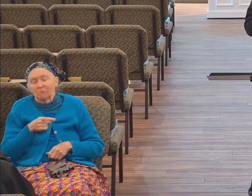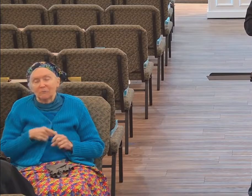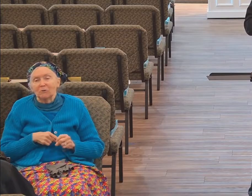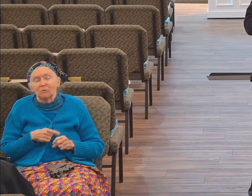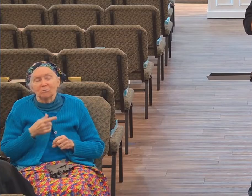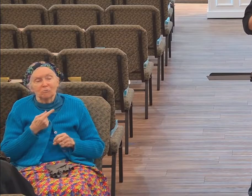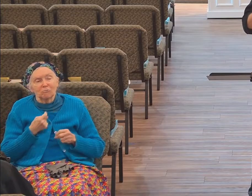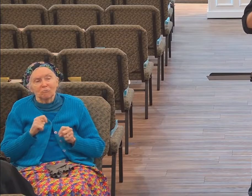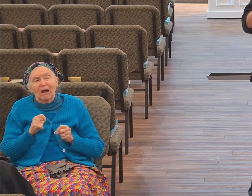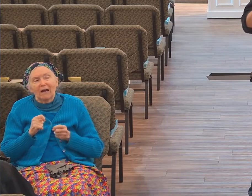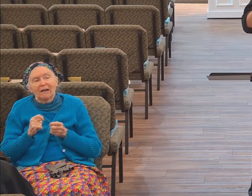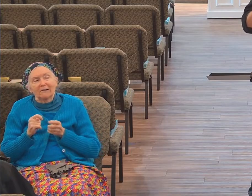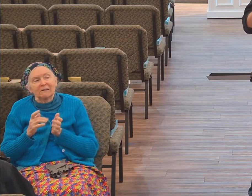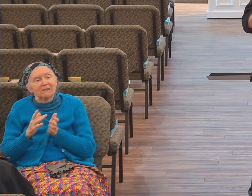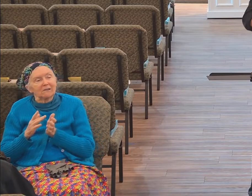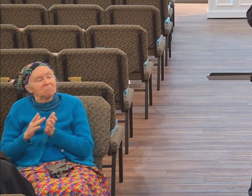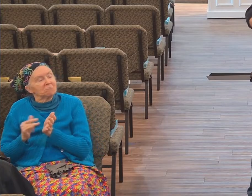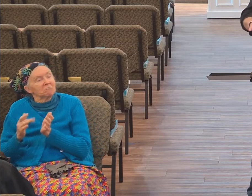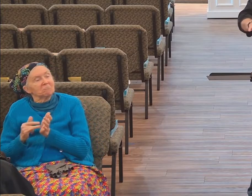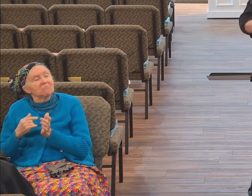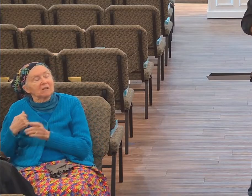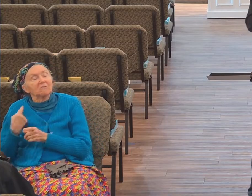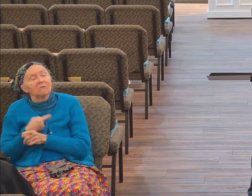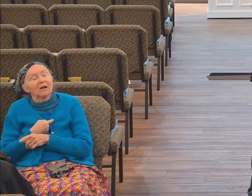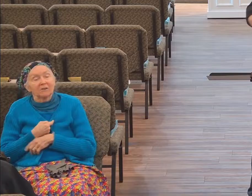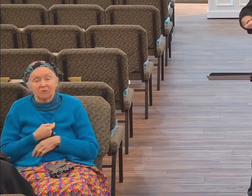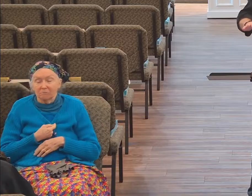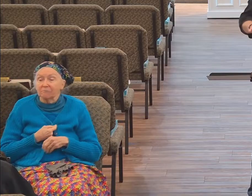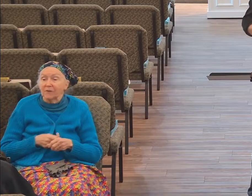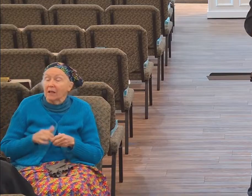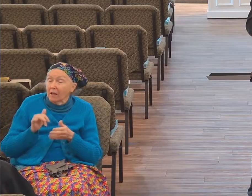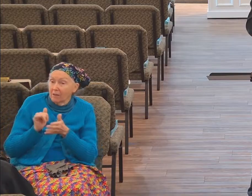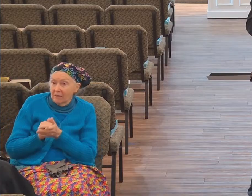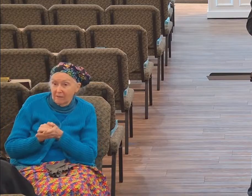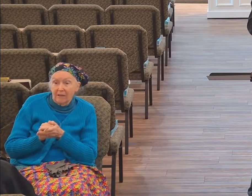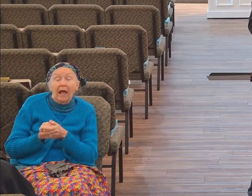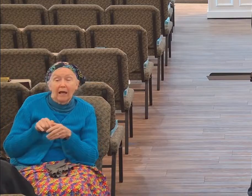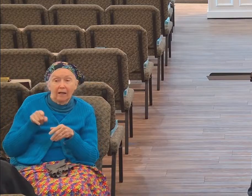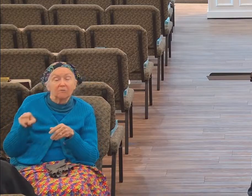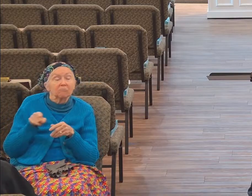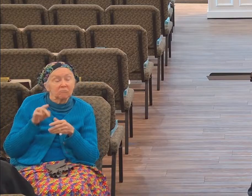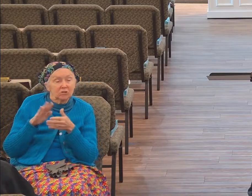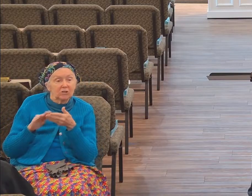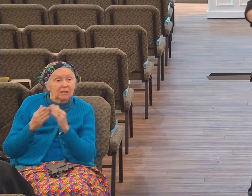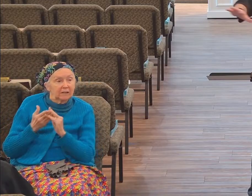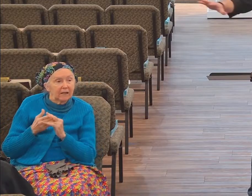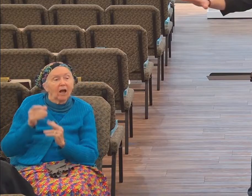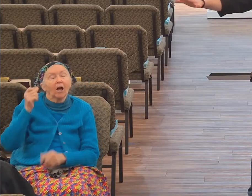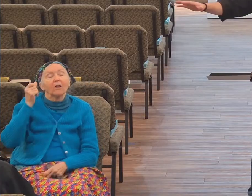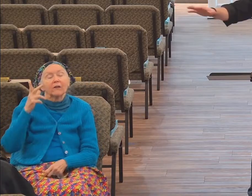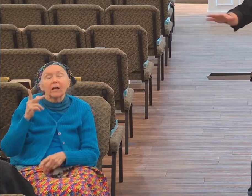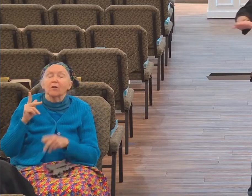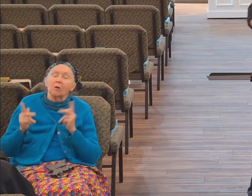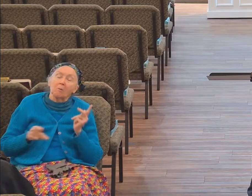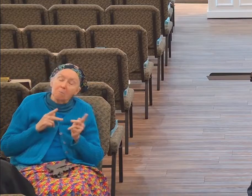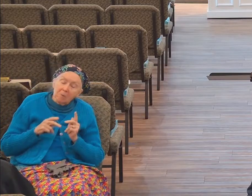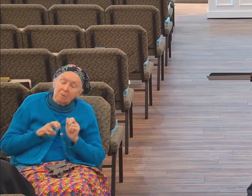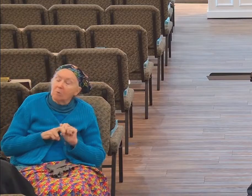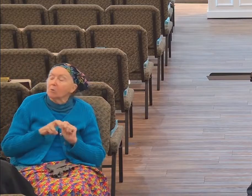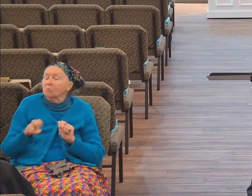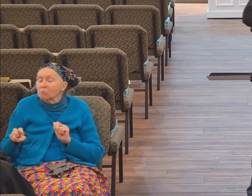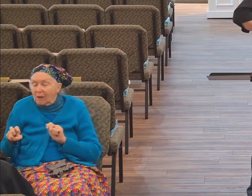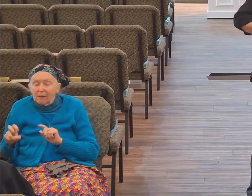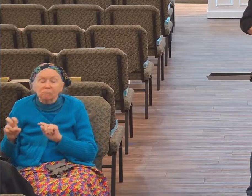okay? That's this place right here. They understood people passing through all the time,